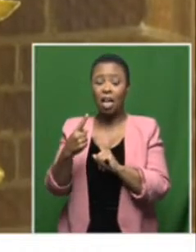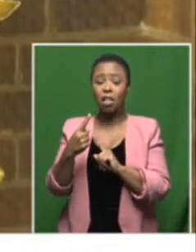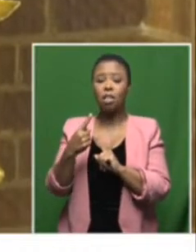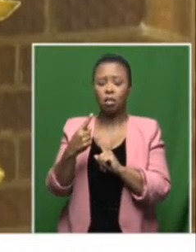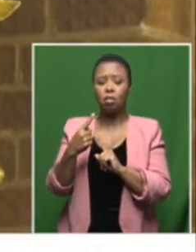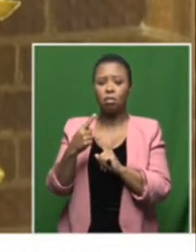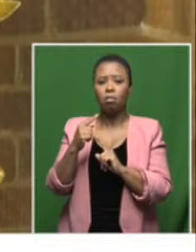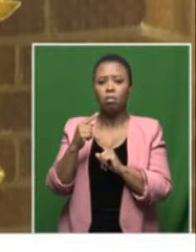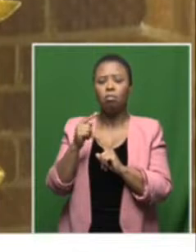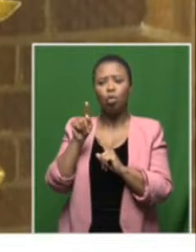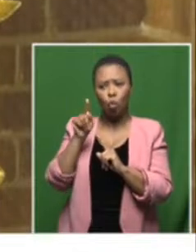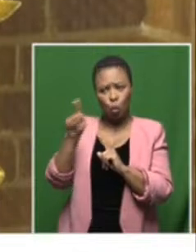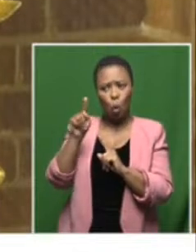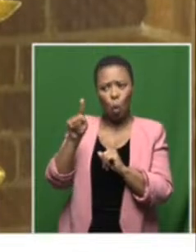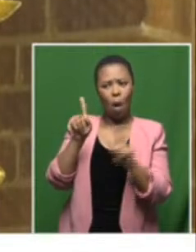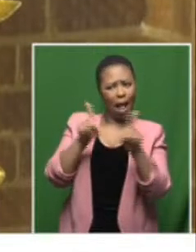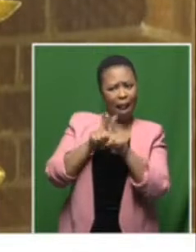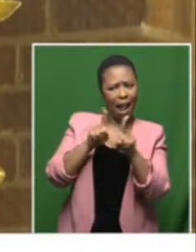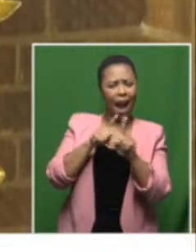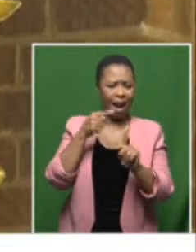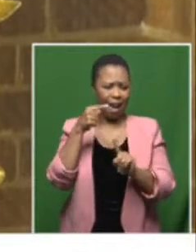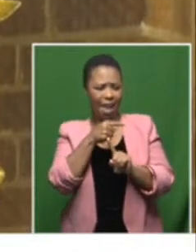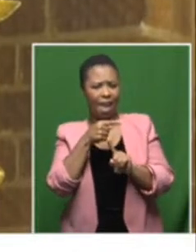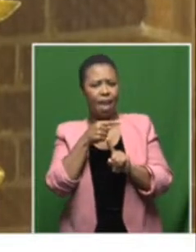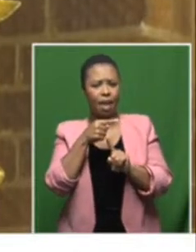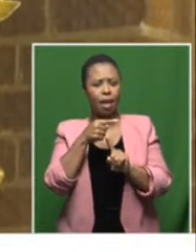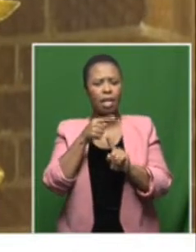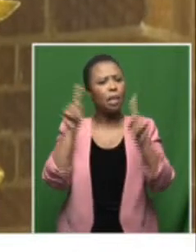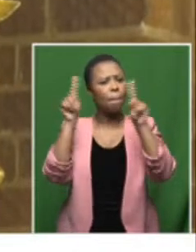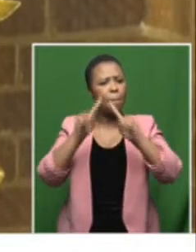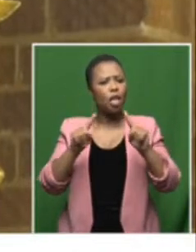her in so many ways, especially in your bravery.